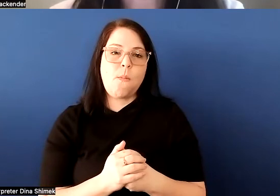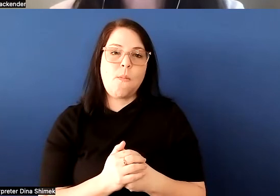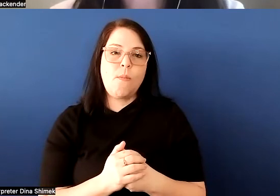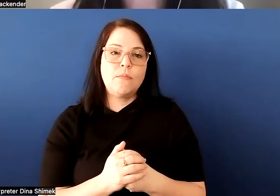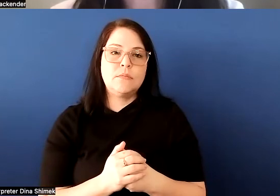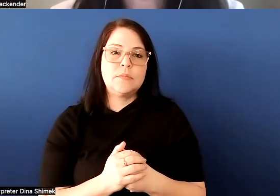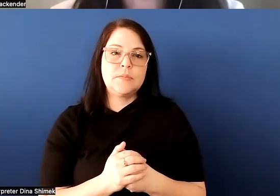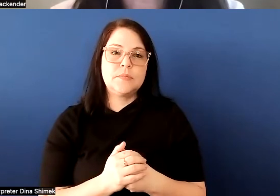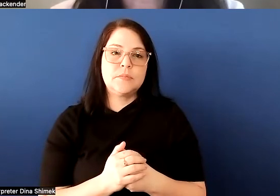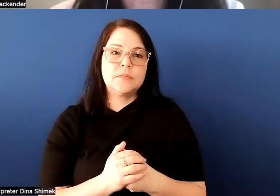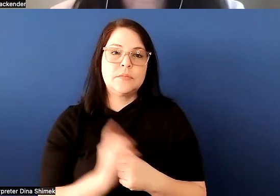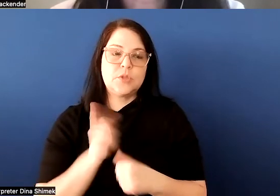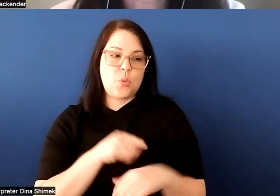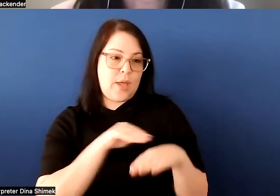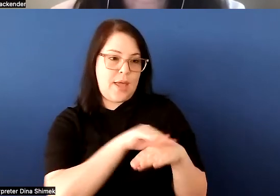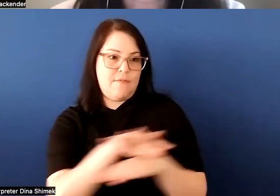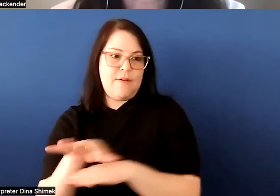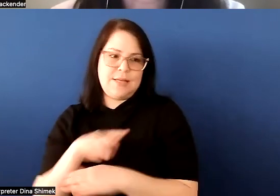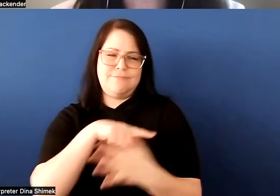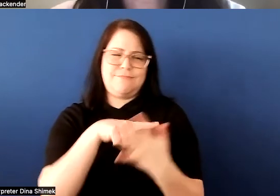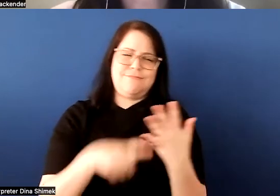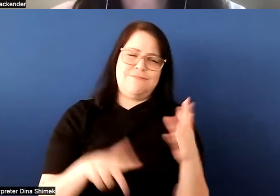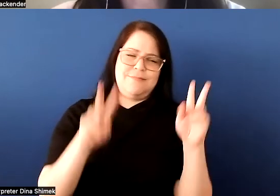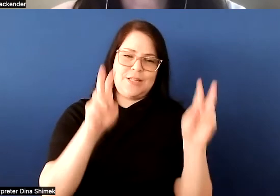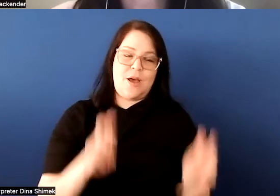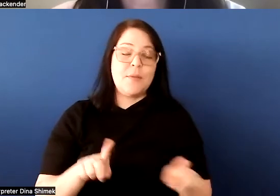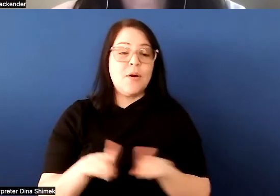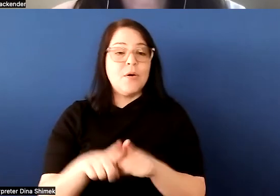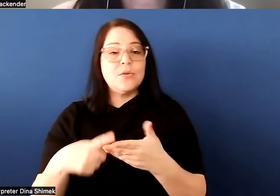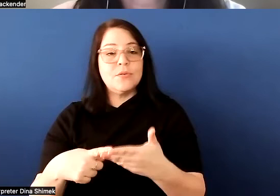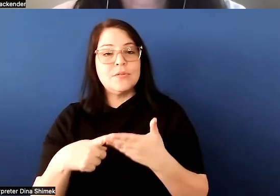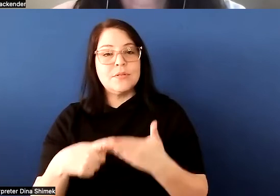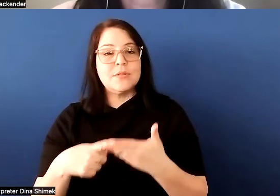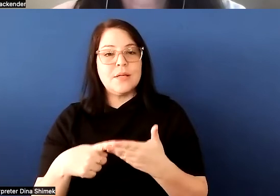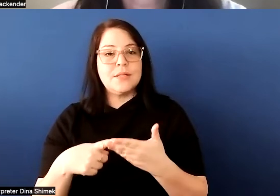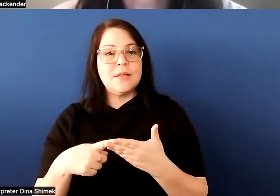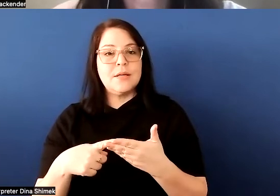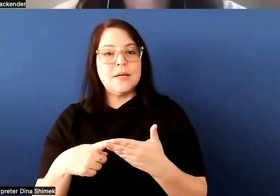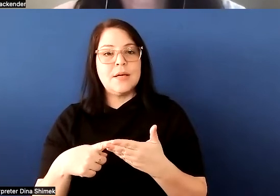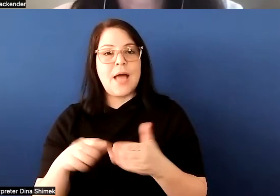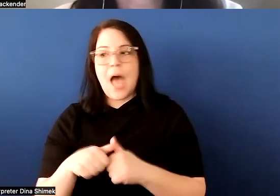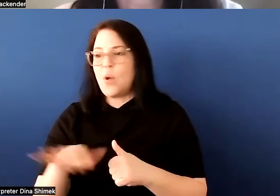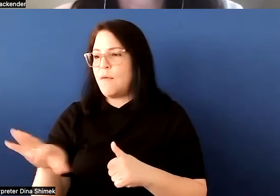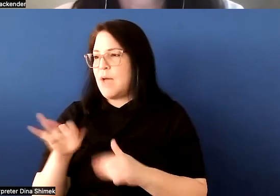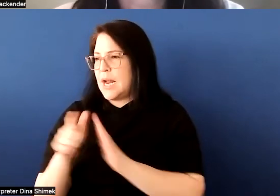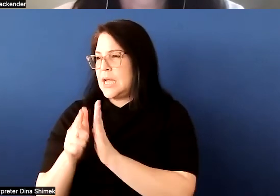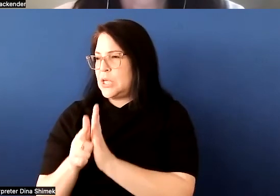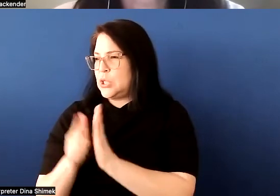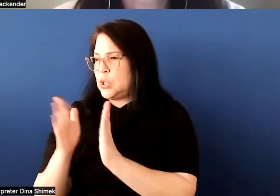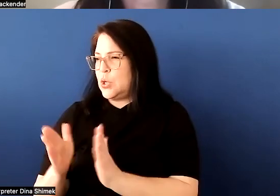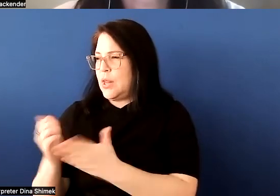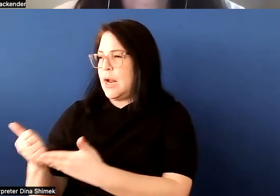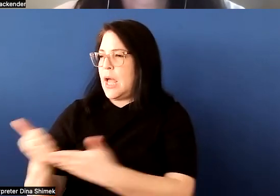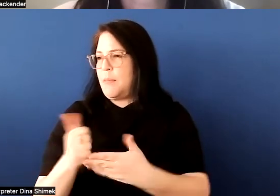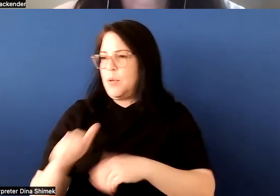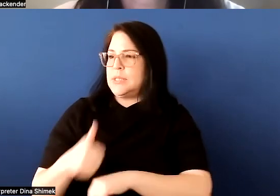So we've given advice on a lot of different things, and we've also talked about how to find, an attorney who could help individuals set up